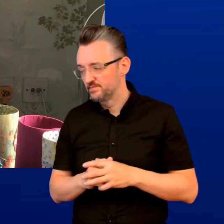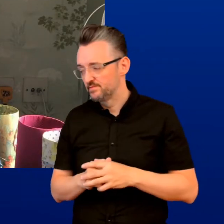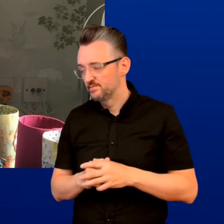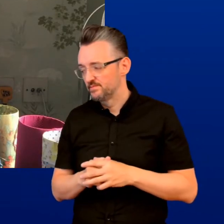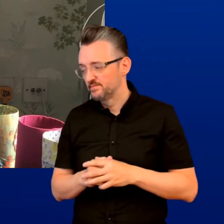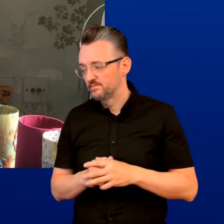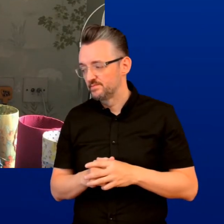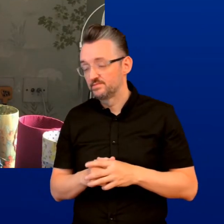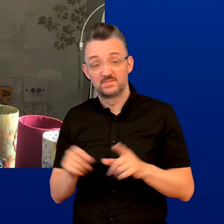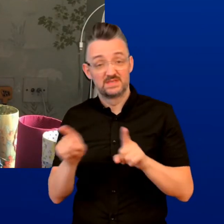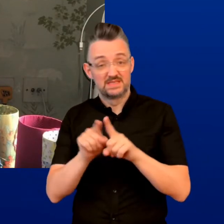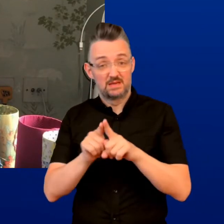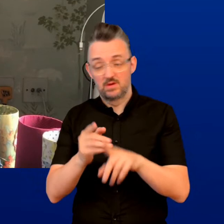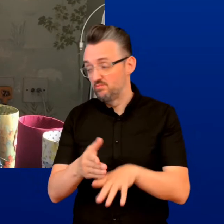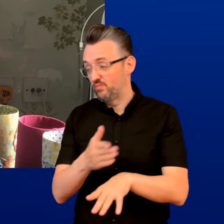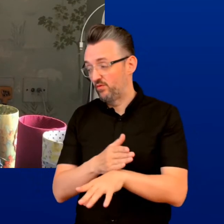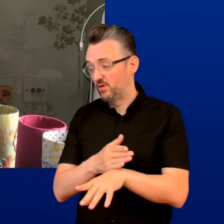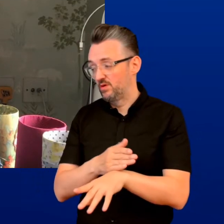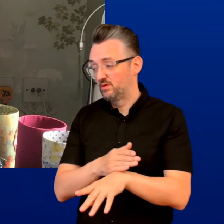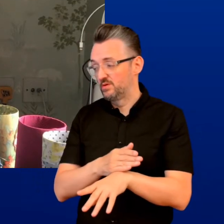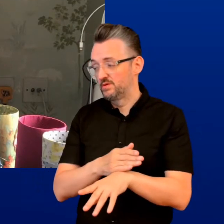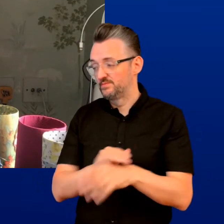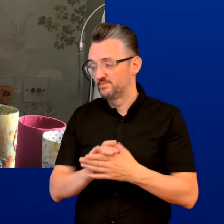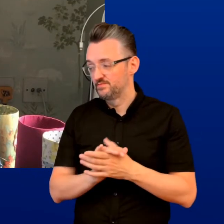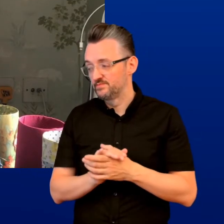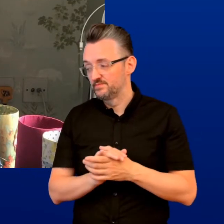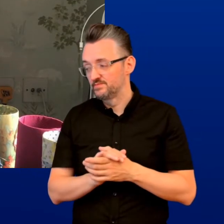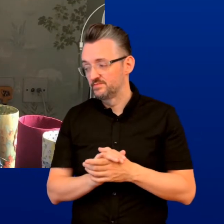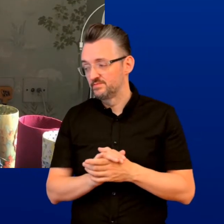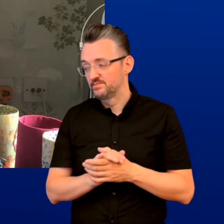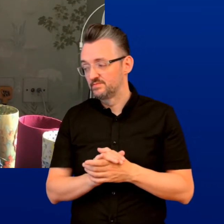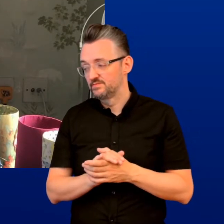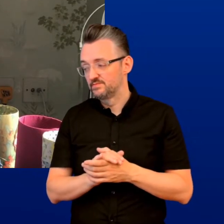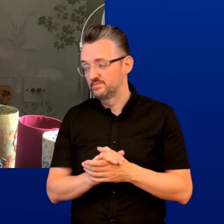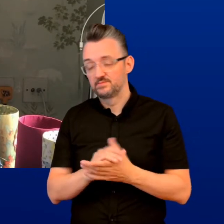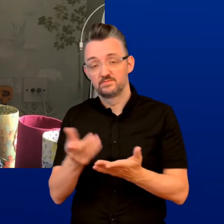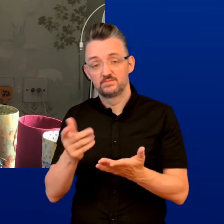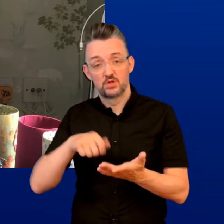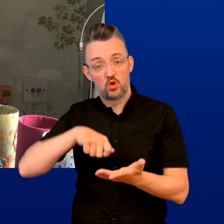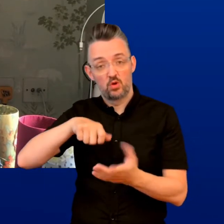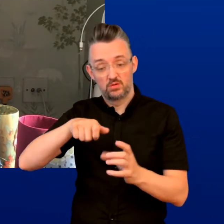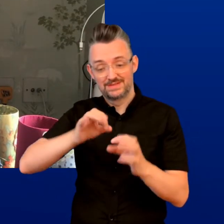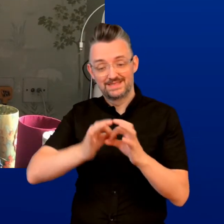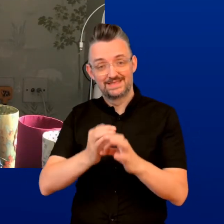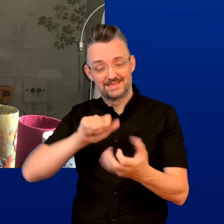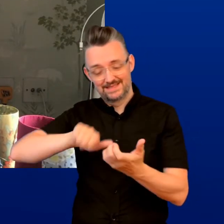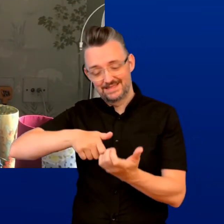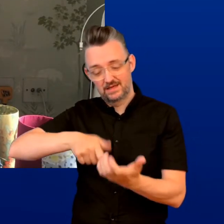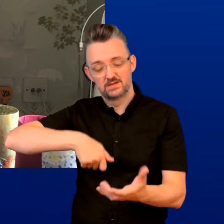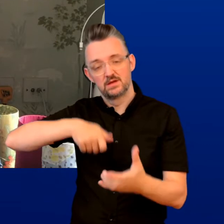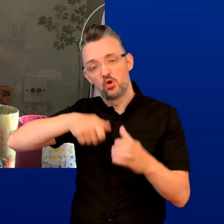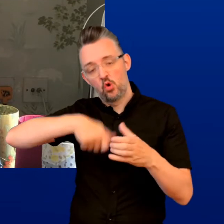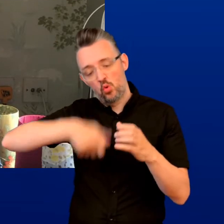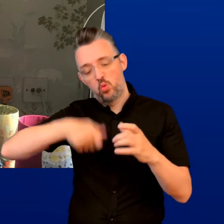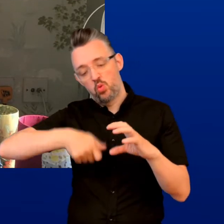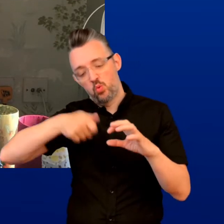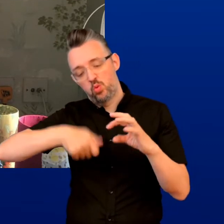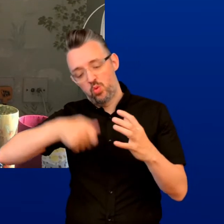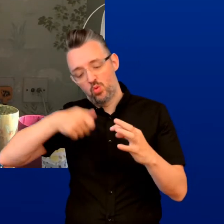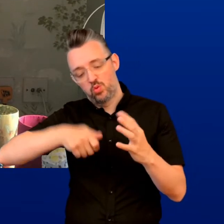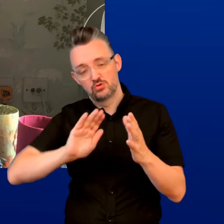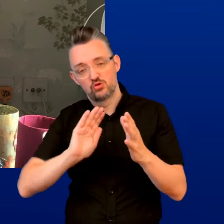So what you've done before with your tubs, you do it with the half one as well. Just use the glue stick all